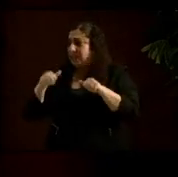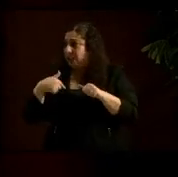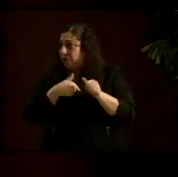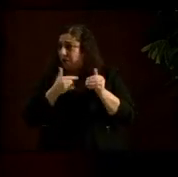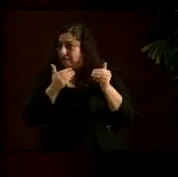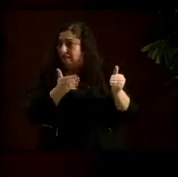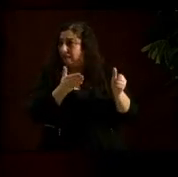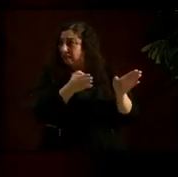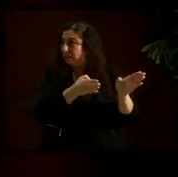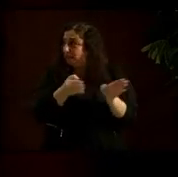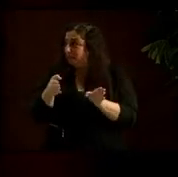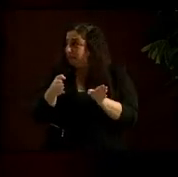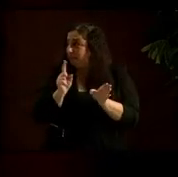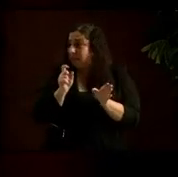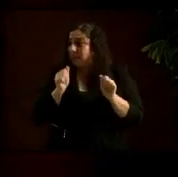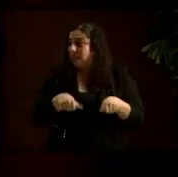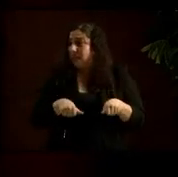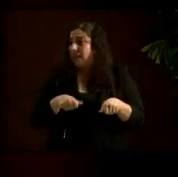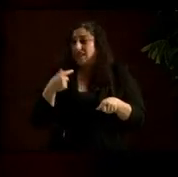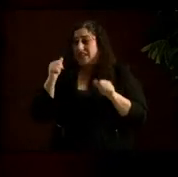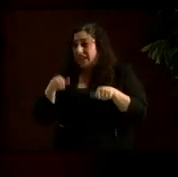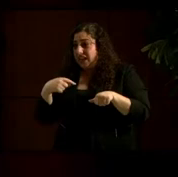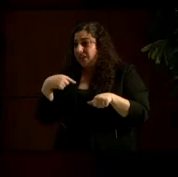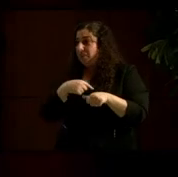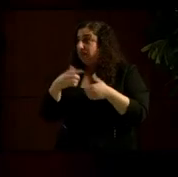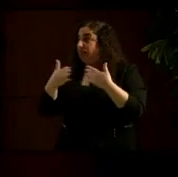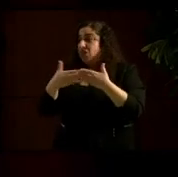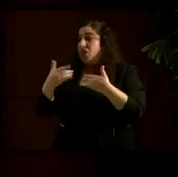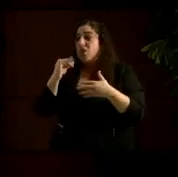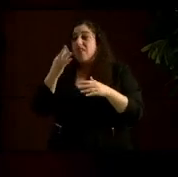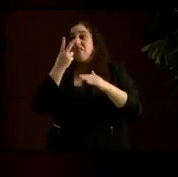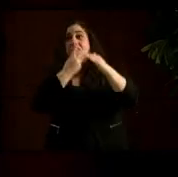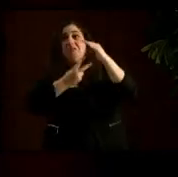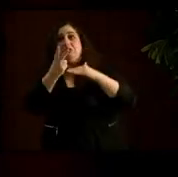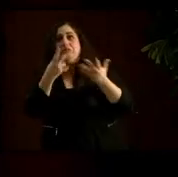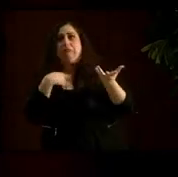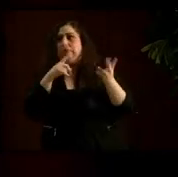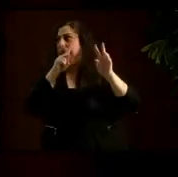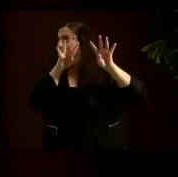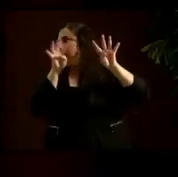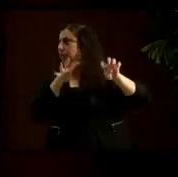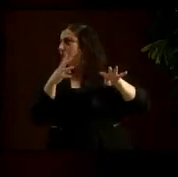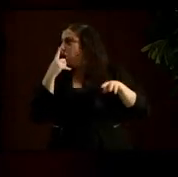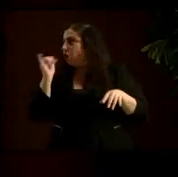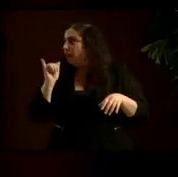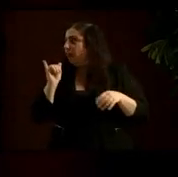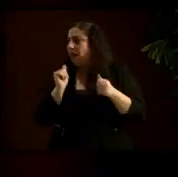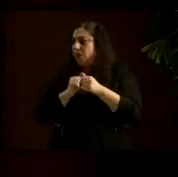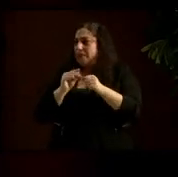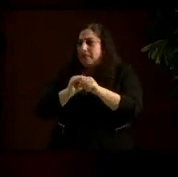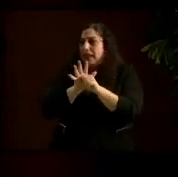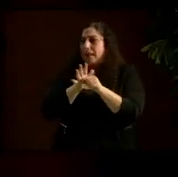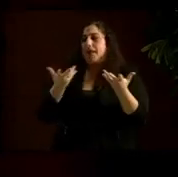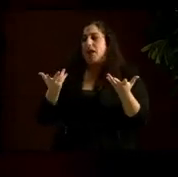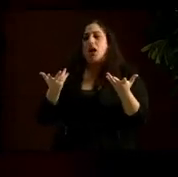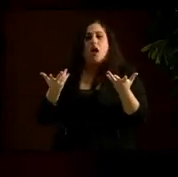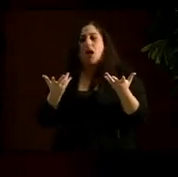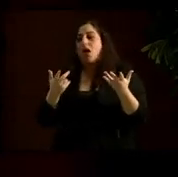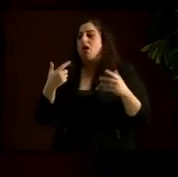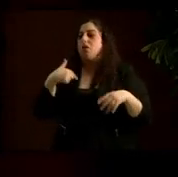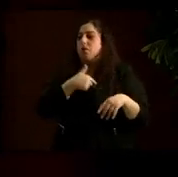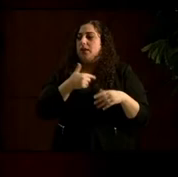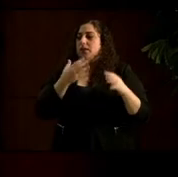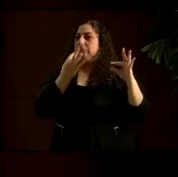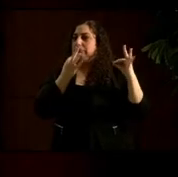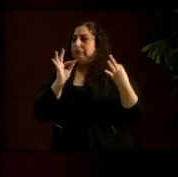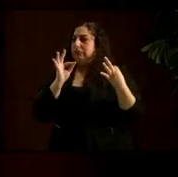when the future is so uncertain? Like everyone else, we were distracted by the public health crisis. But the principles we